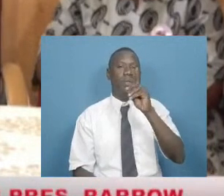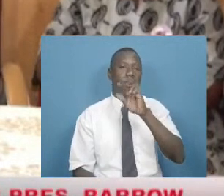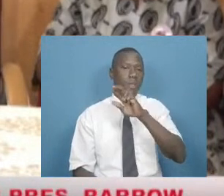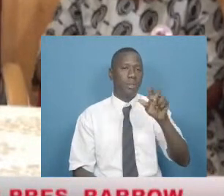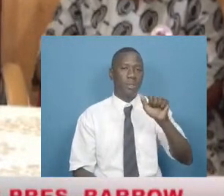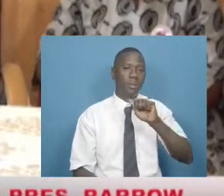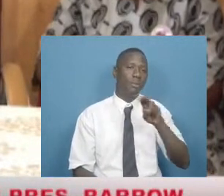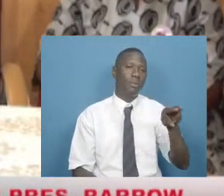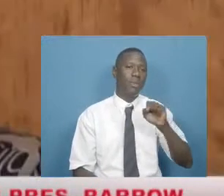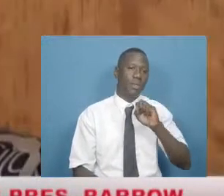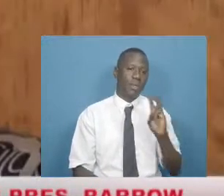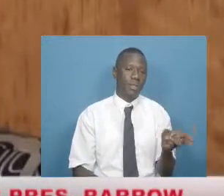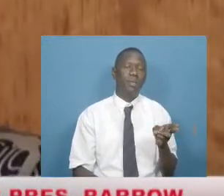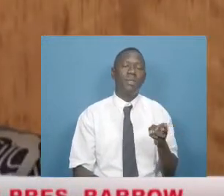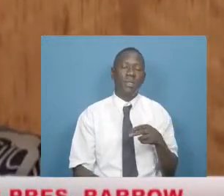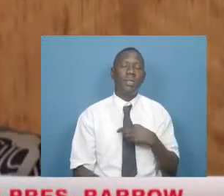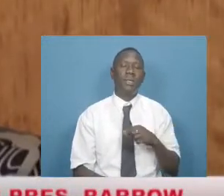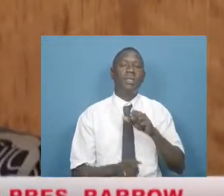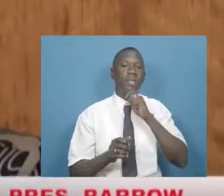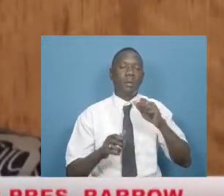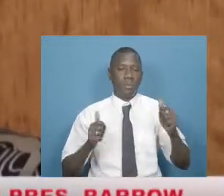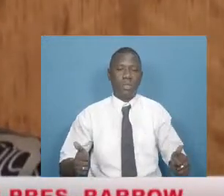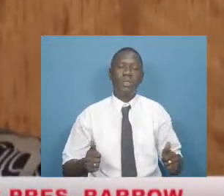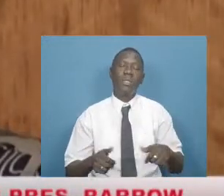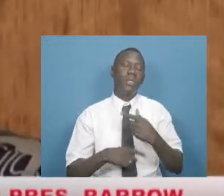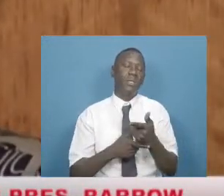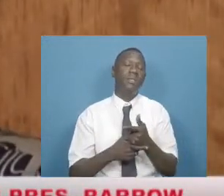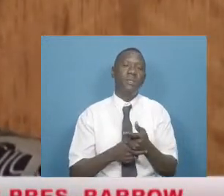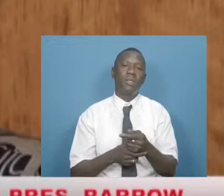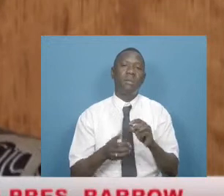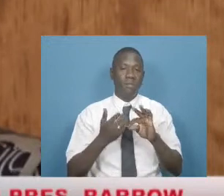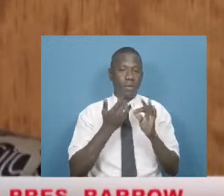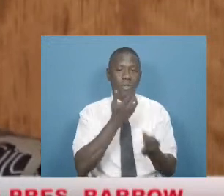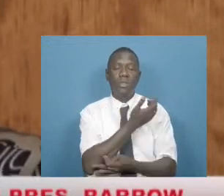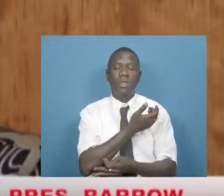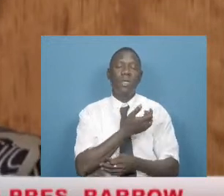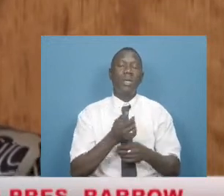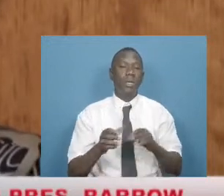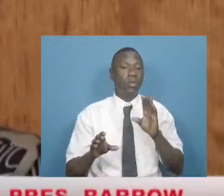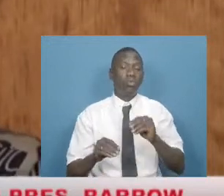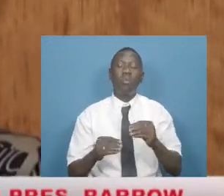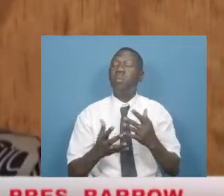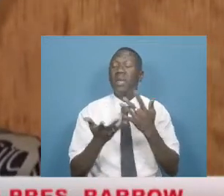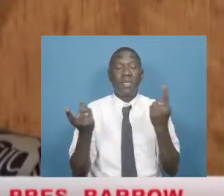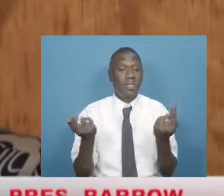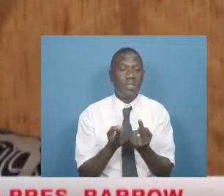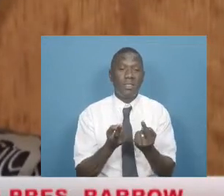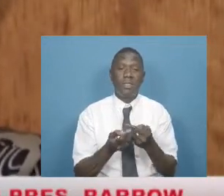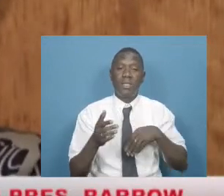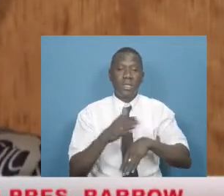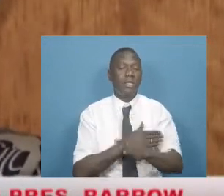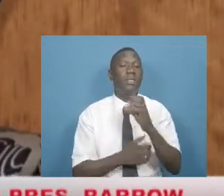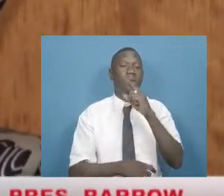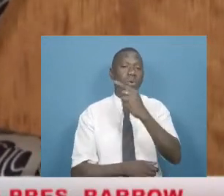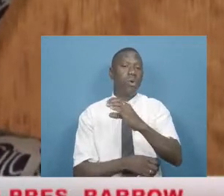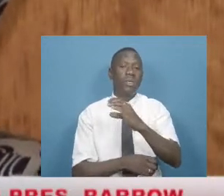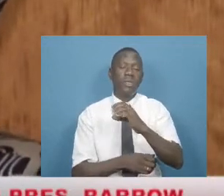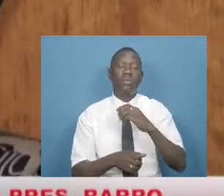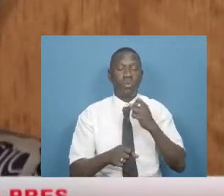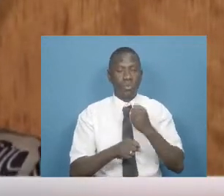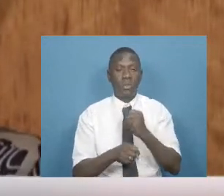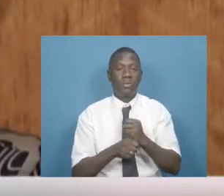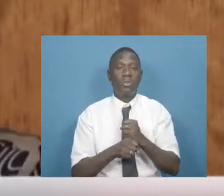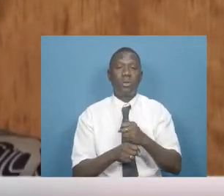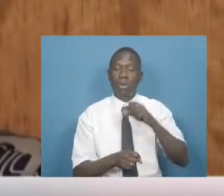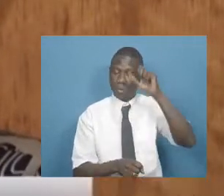Sisters, which is the political wing of the foundation, says the foundation has done a lot of groundwork across the country to ensure that President Barrow